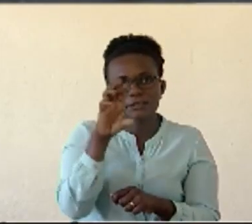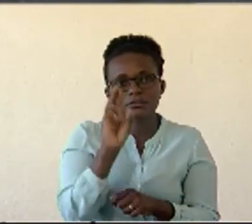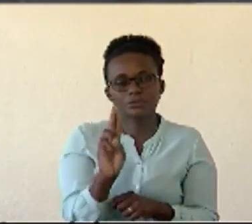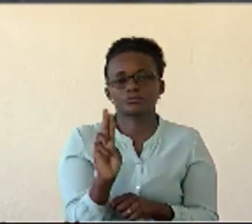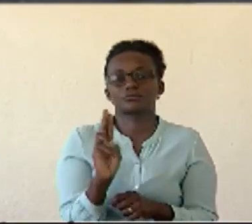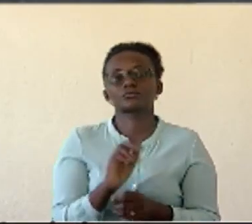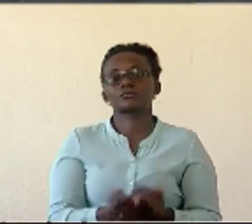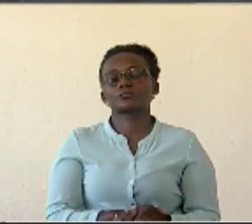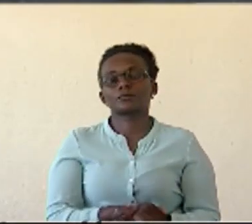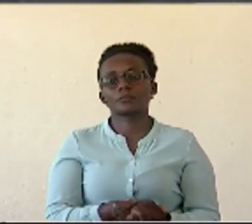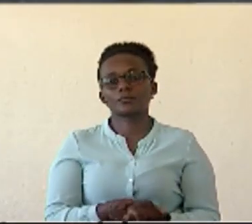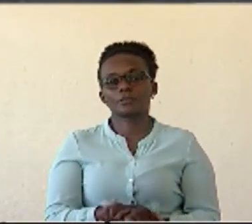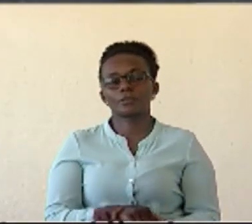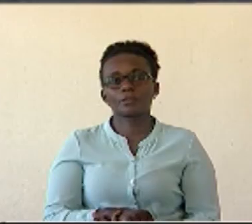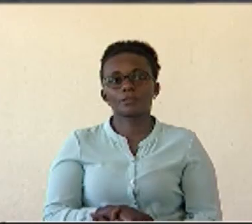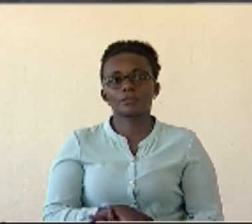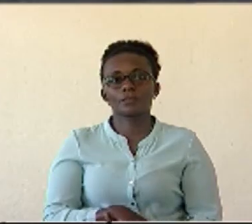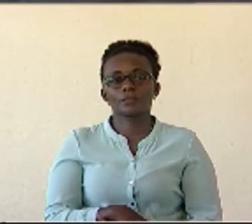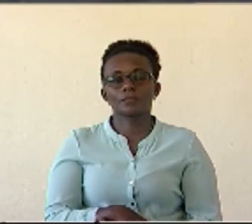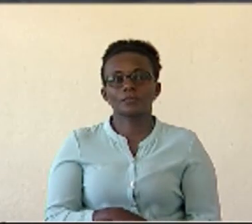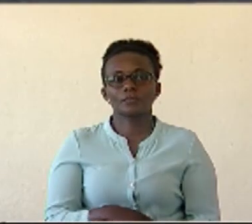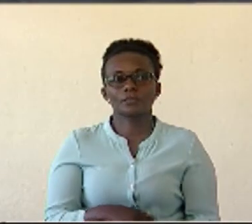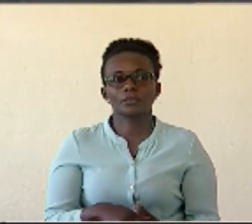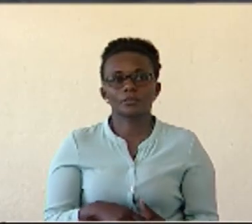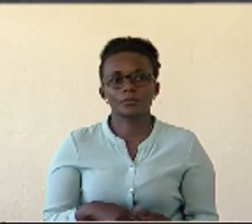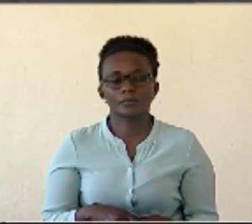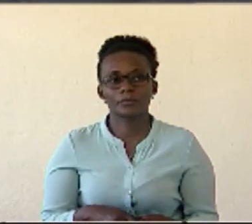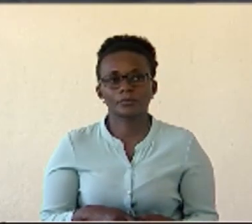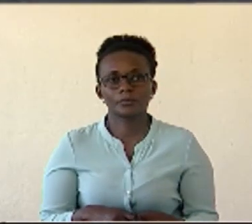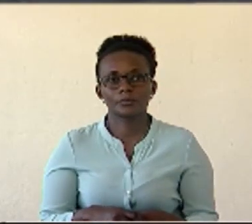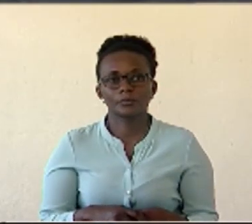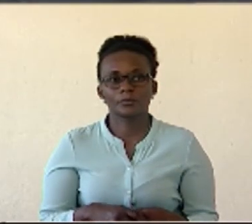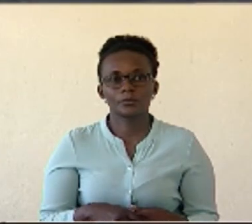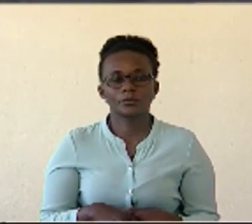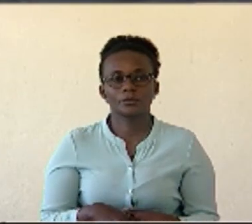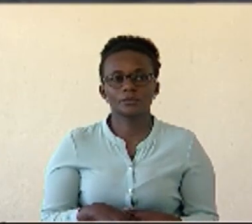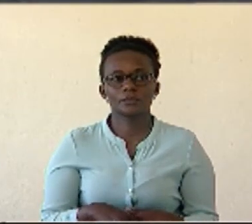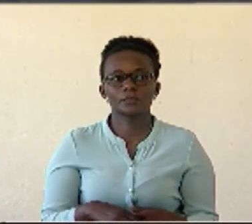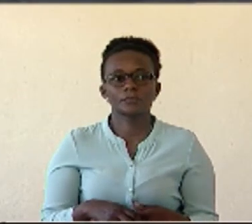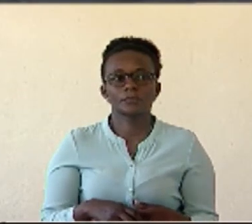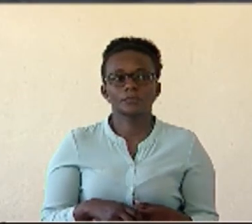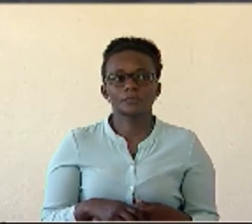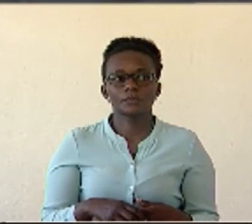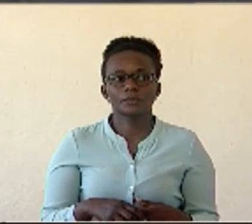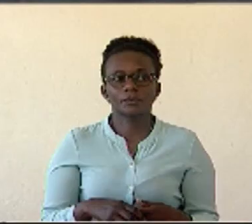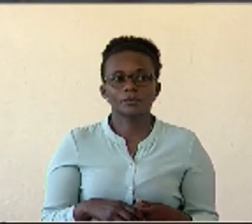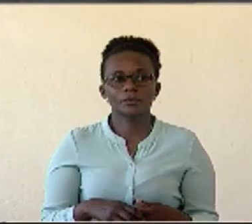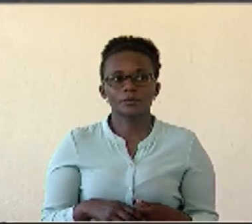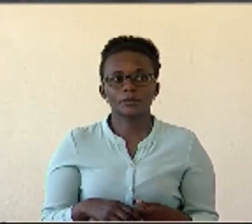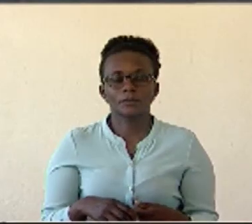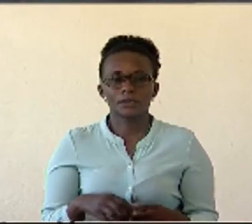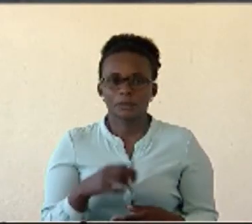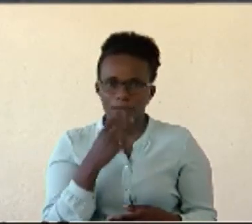zinc there. So that is the reaction that is occurring in that reaction. So those are some